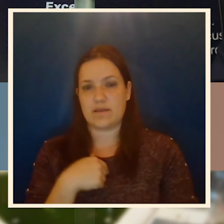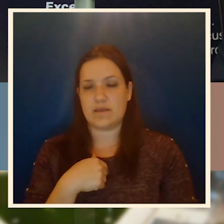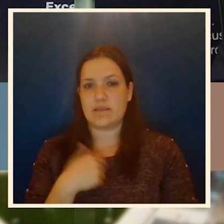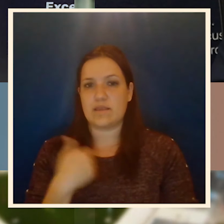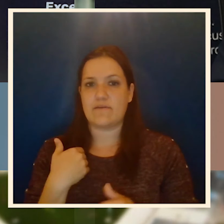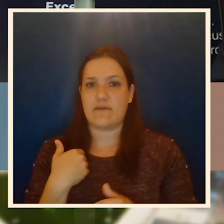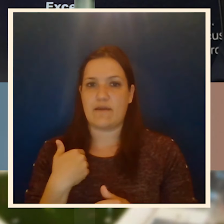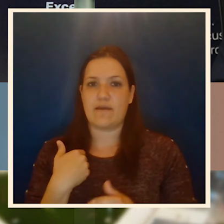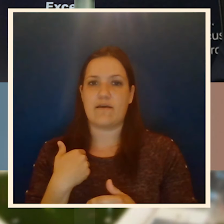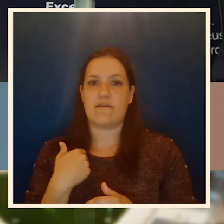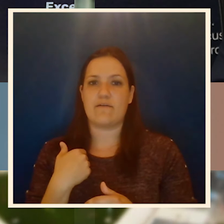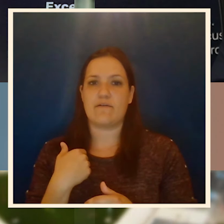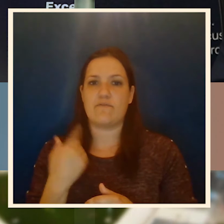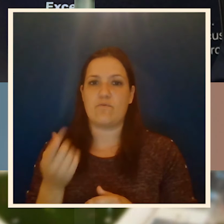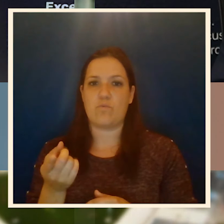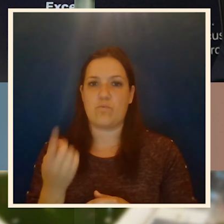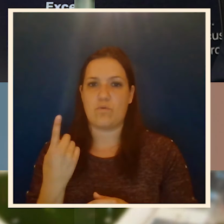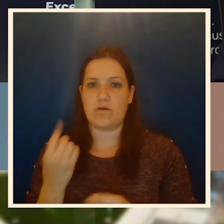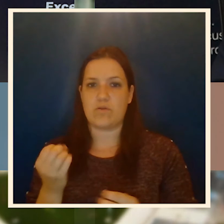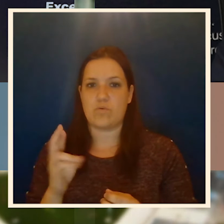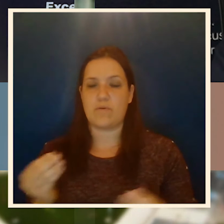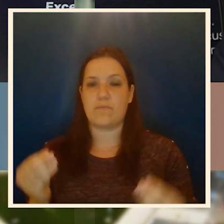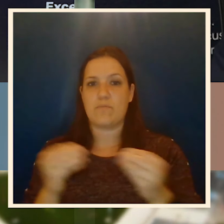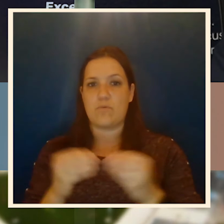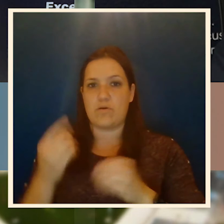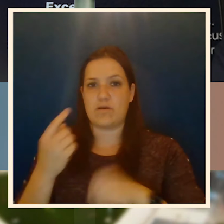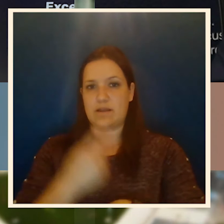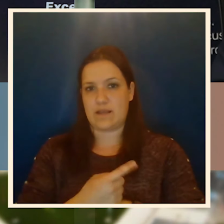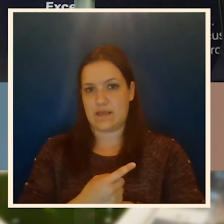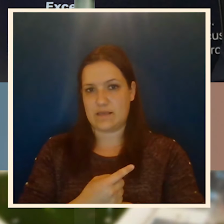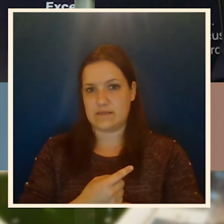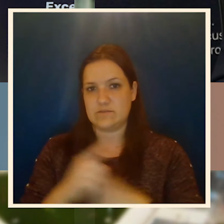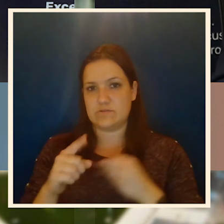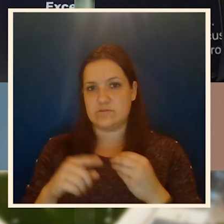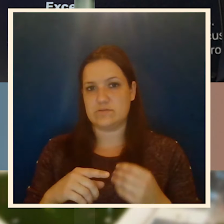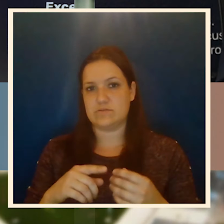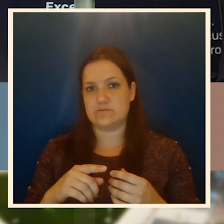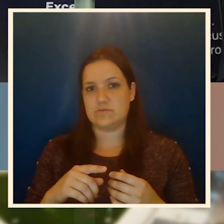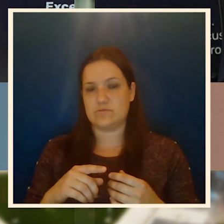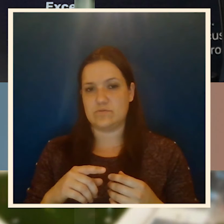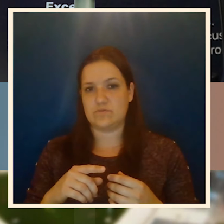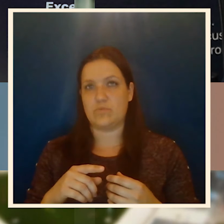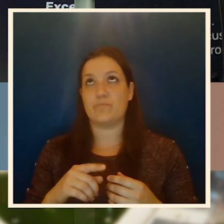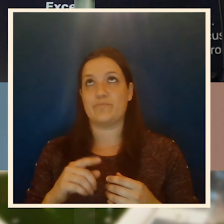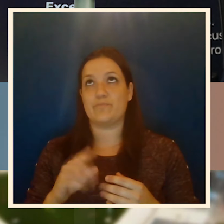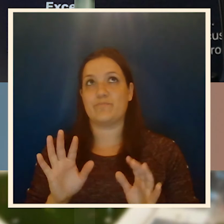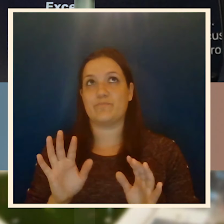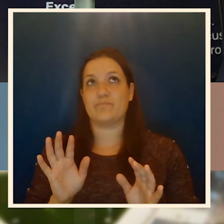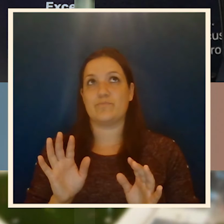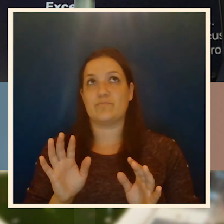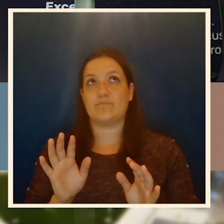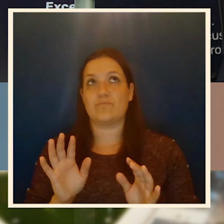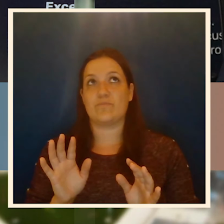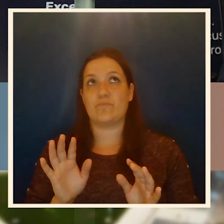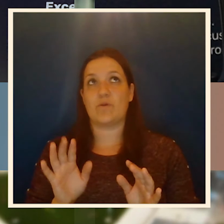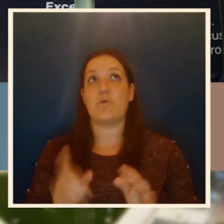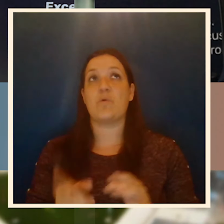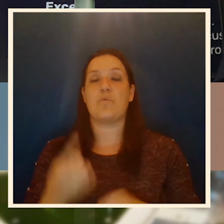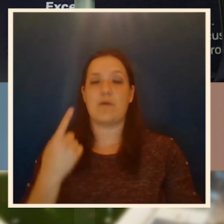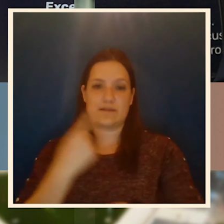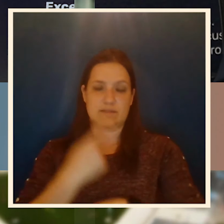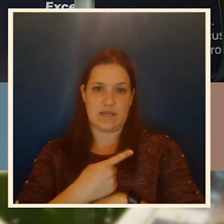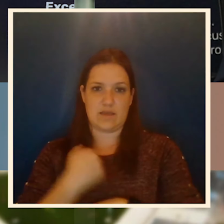has been at least one or more days that we had, well, there was at least one day,